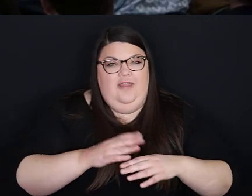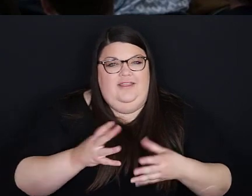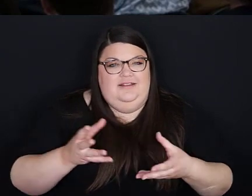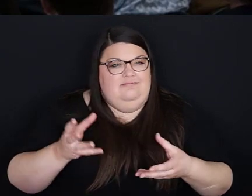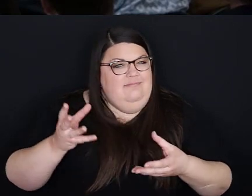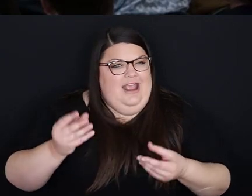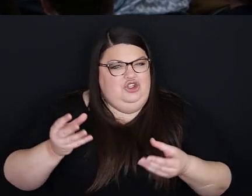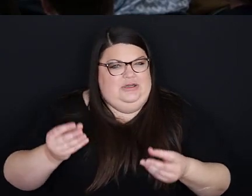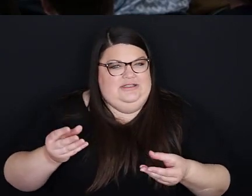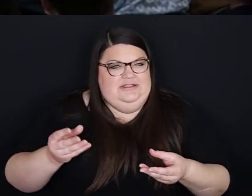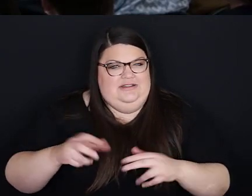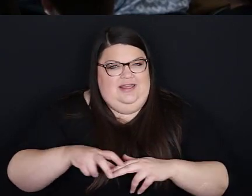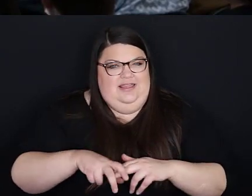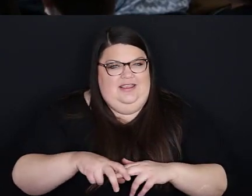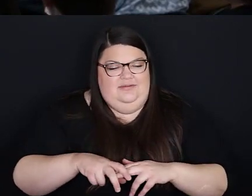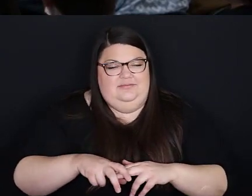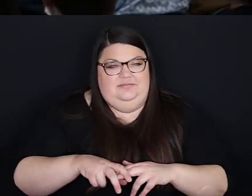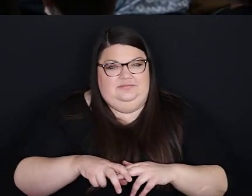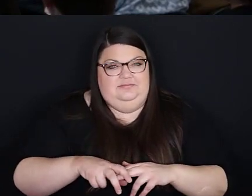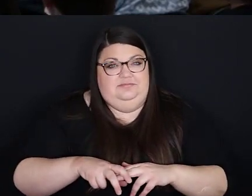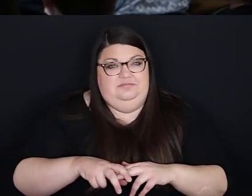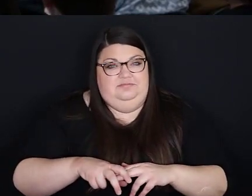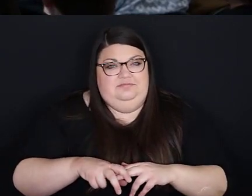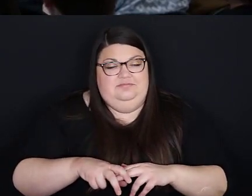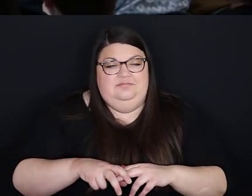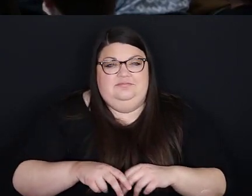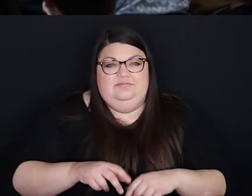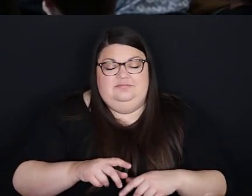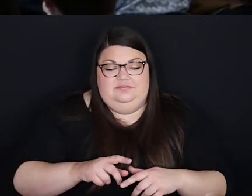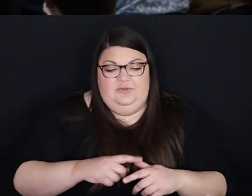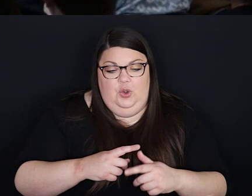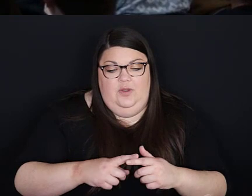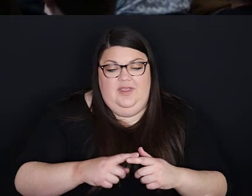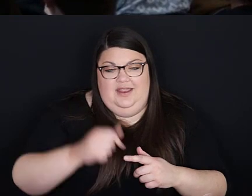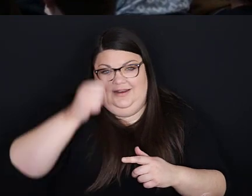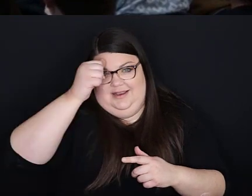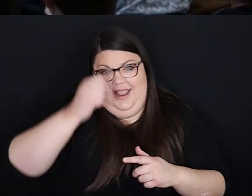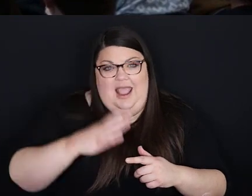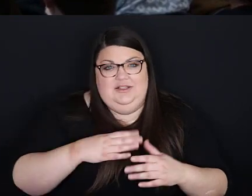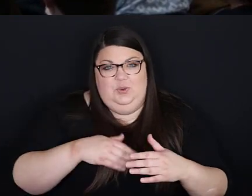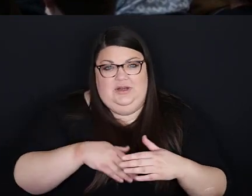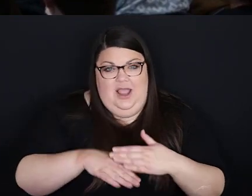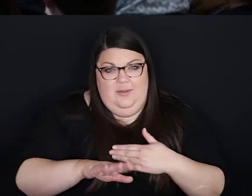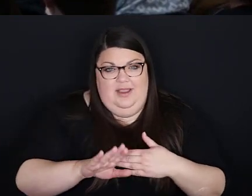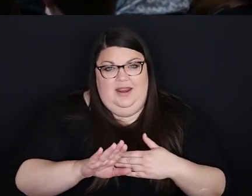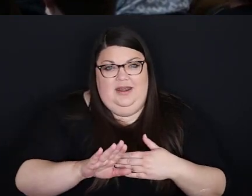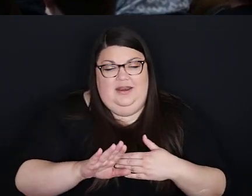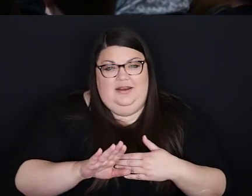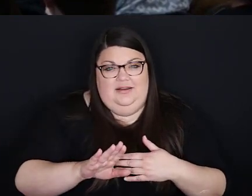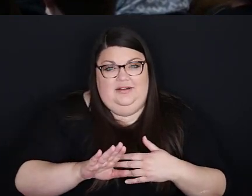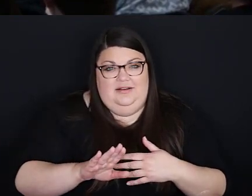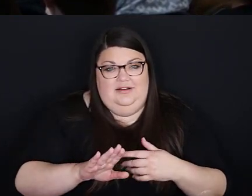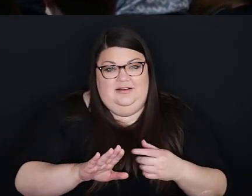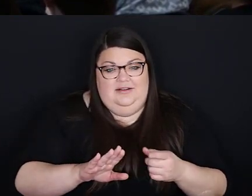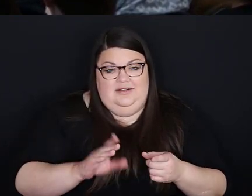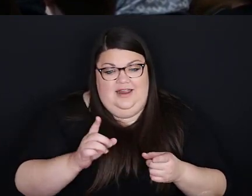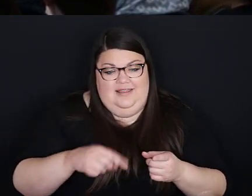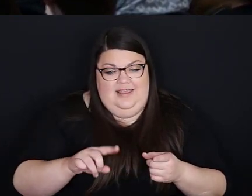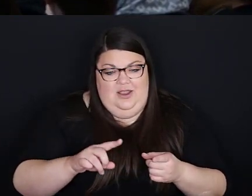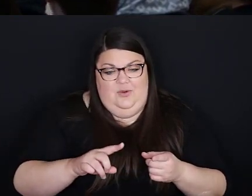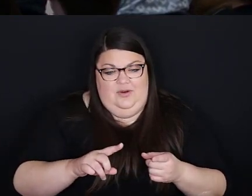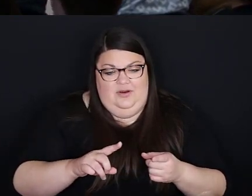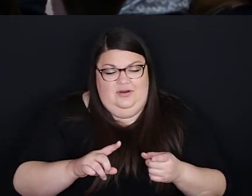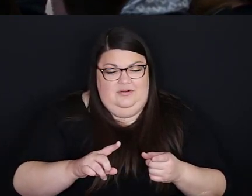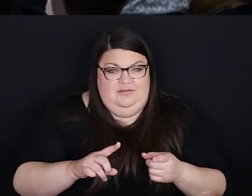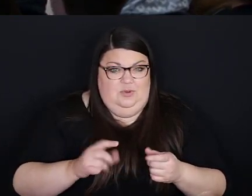mattress thing, and so these guys would come in, and they were kind of